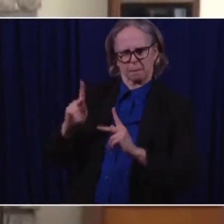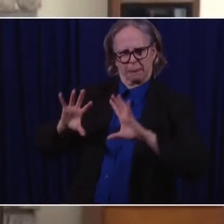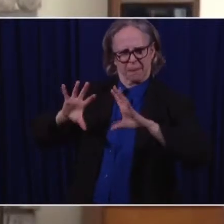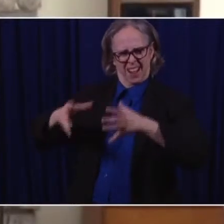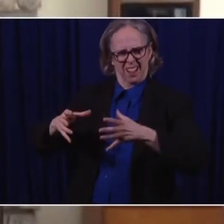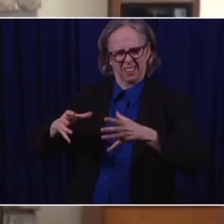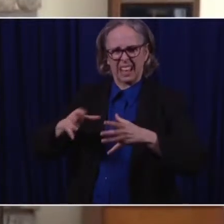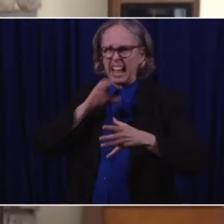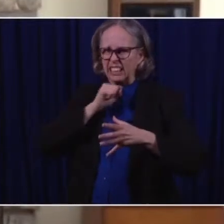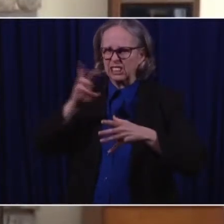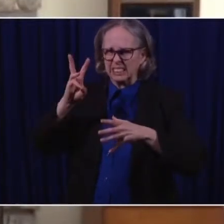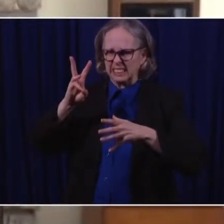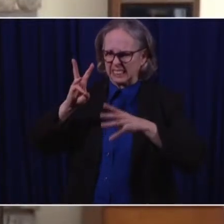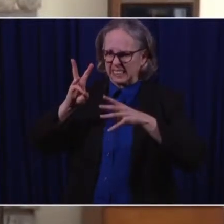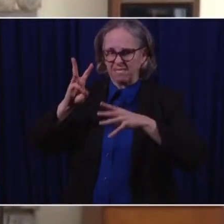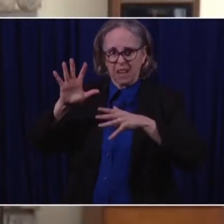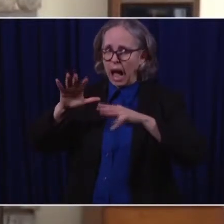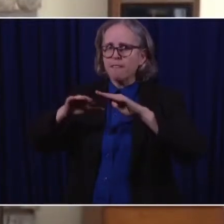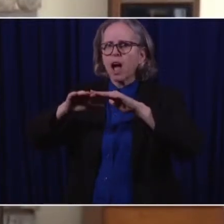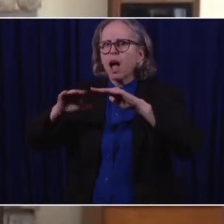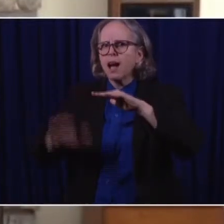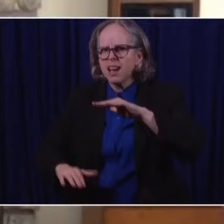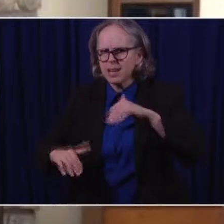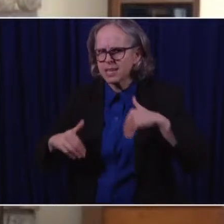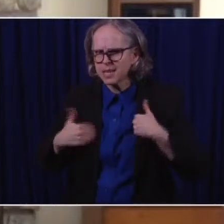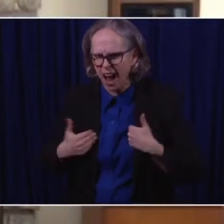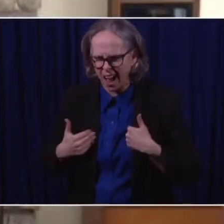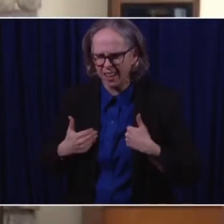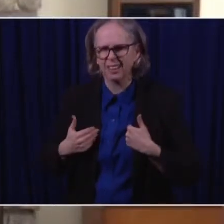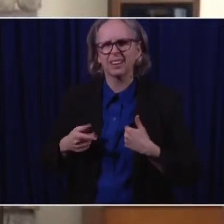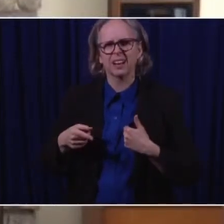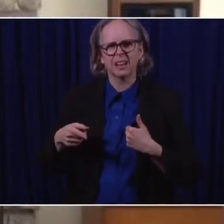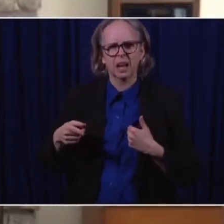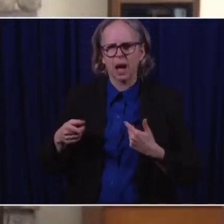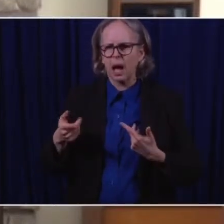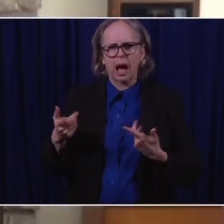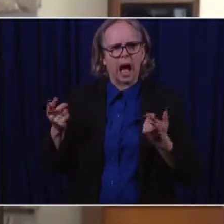a very high risk of adverse result